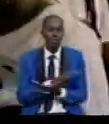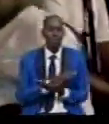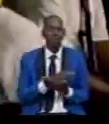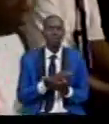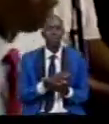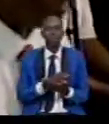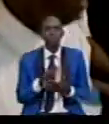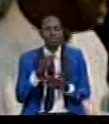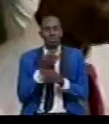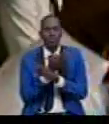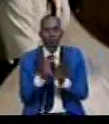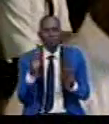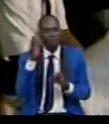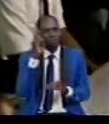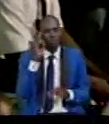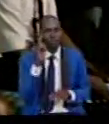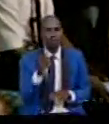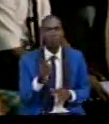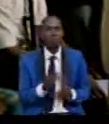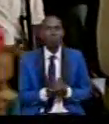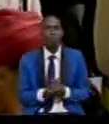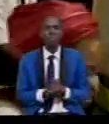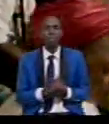Are there cells in your body dead?